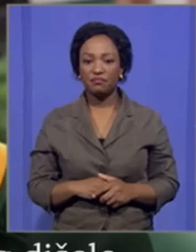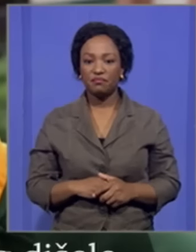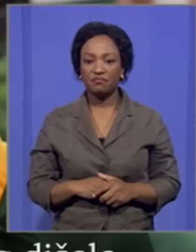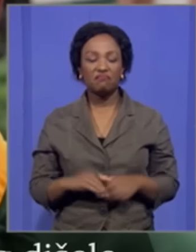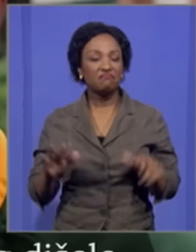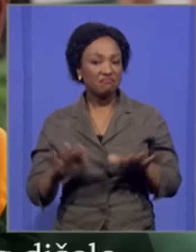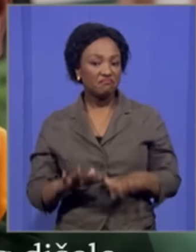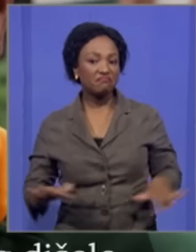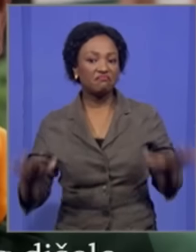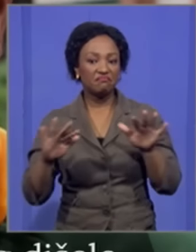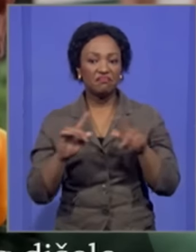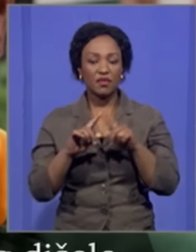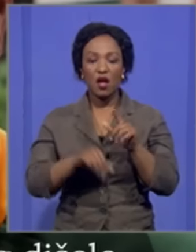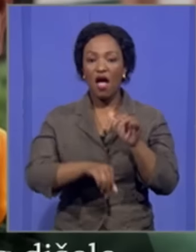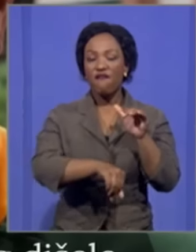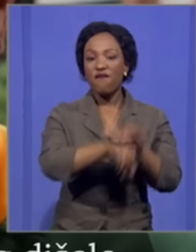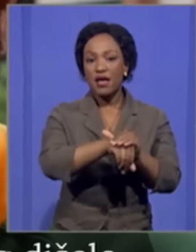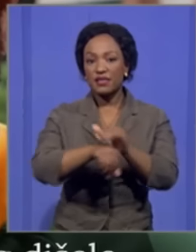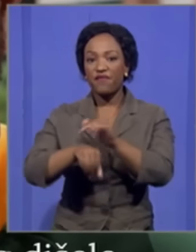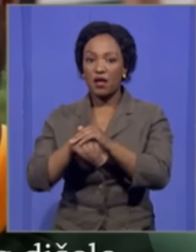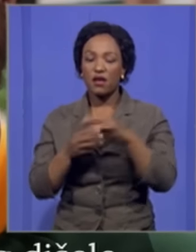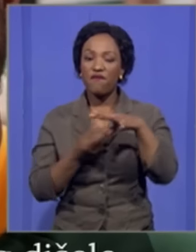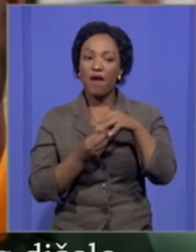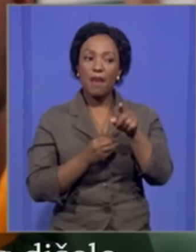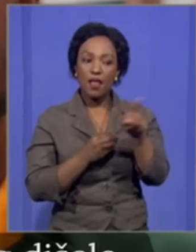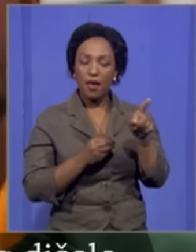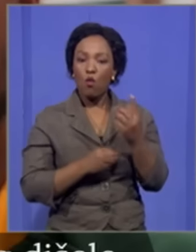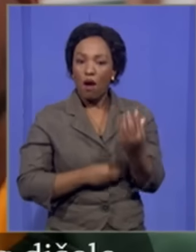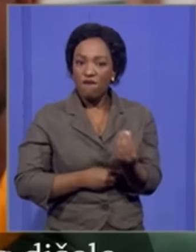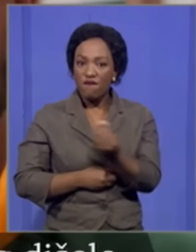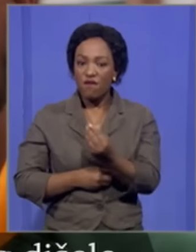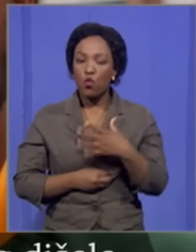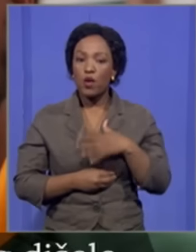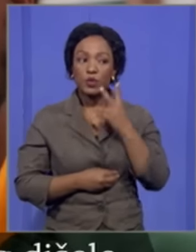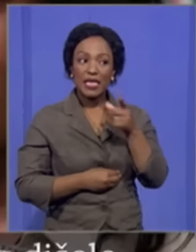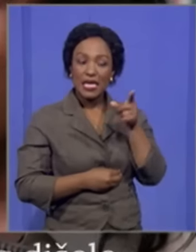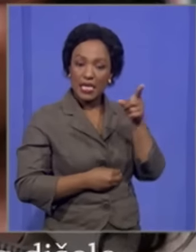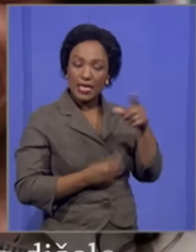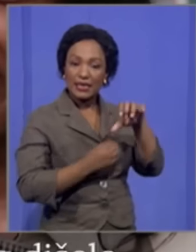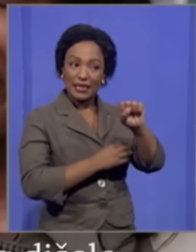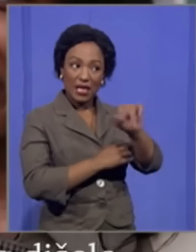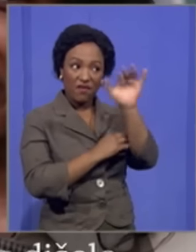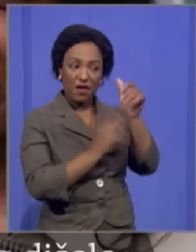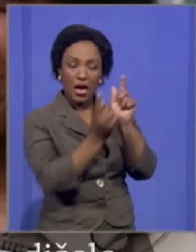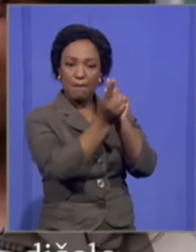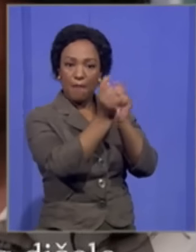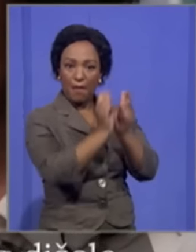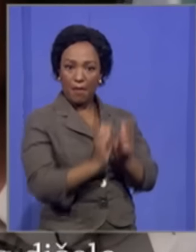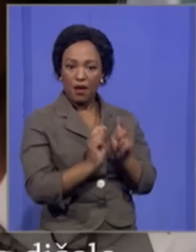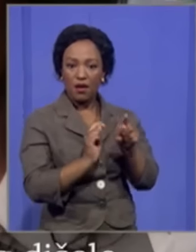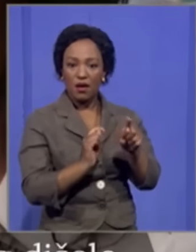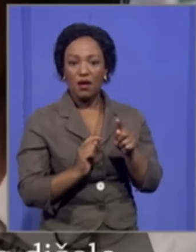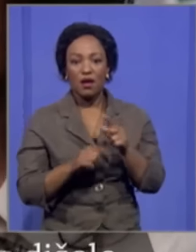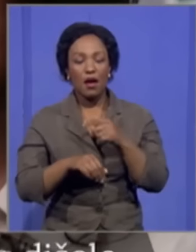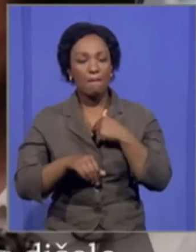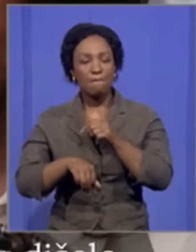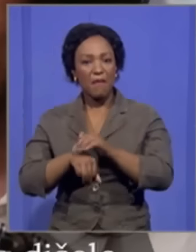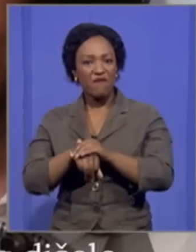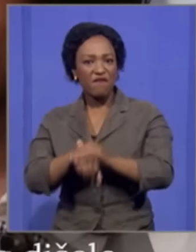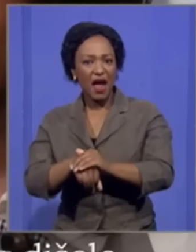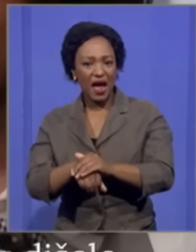still have lots of friends and family, and we do want to see the changes happen in South Africa. I had a pretty enjoyable voting experience because I